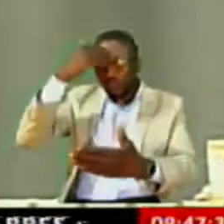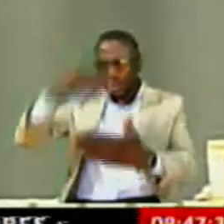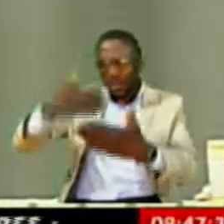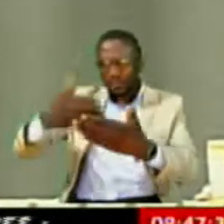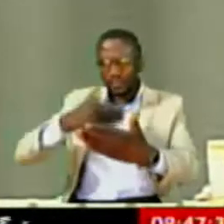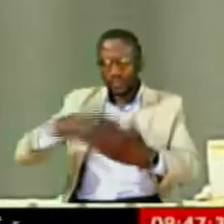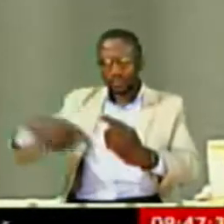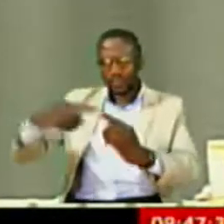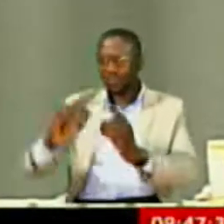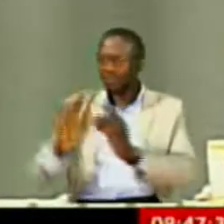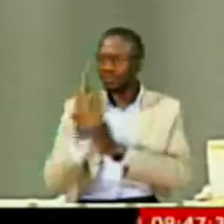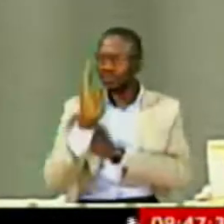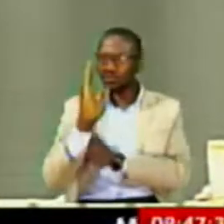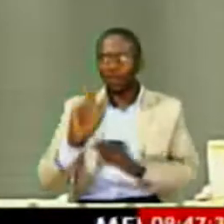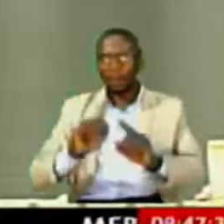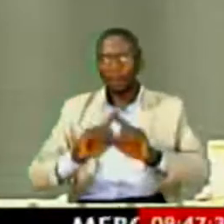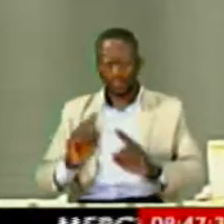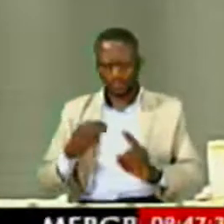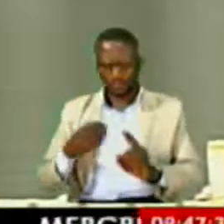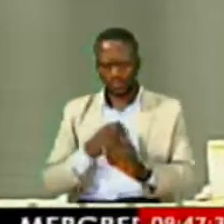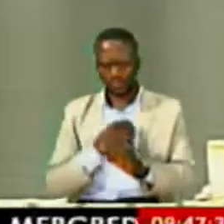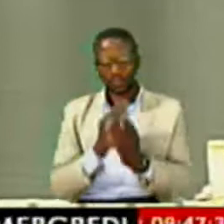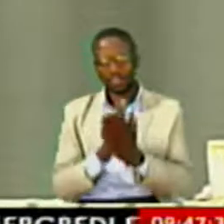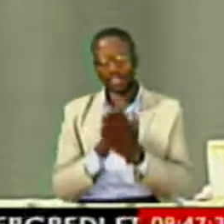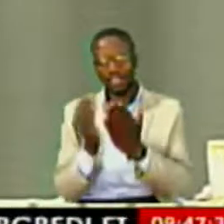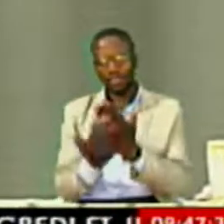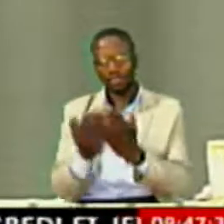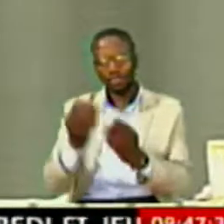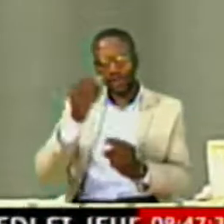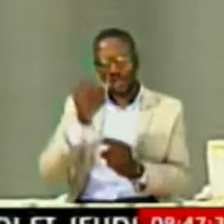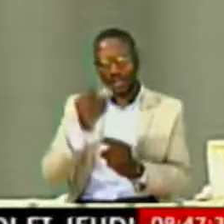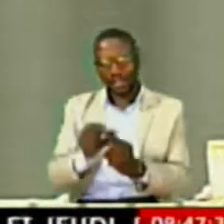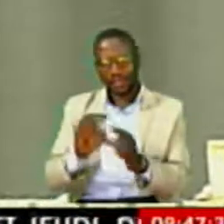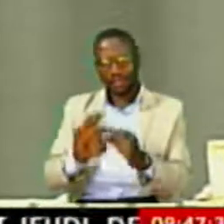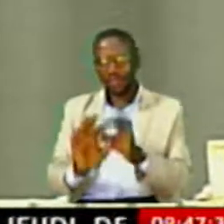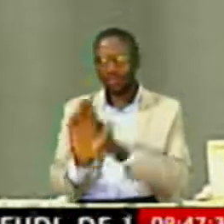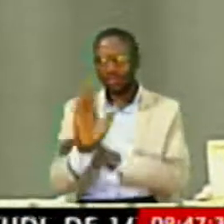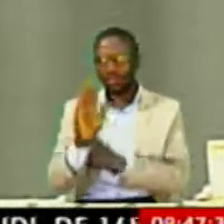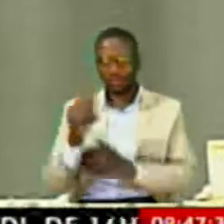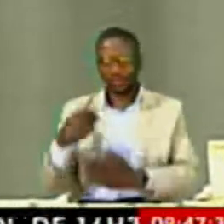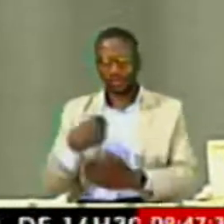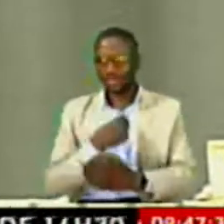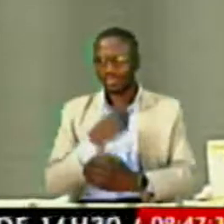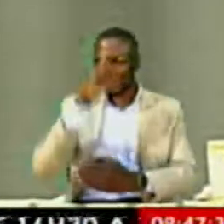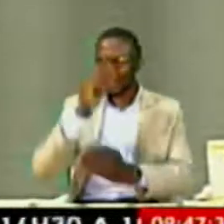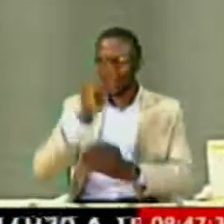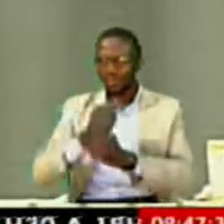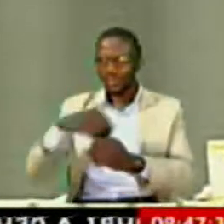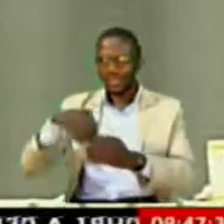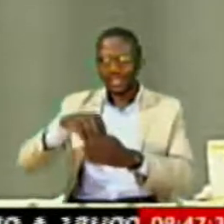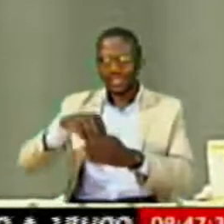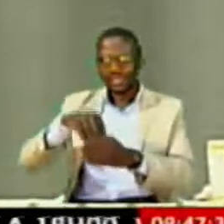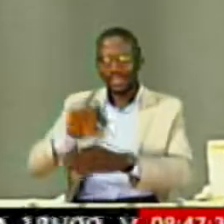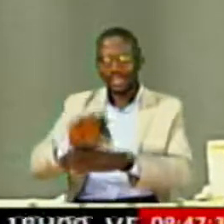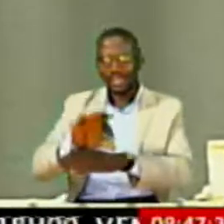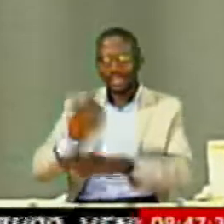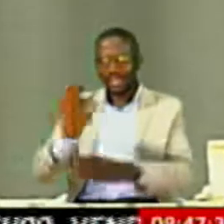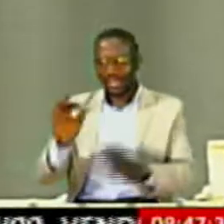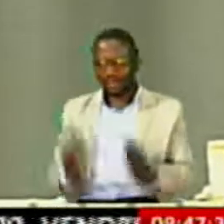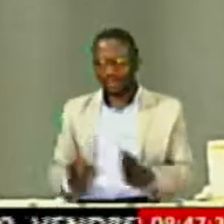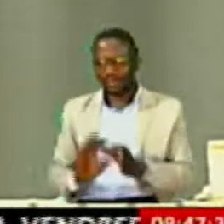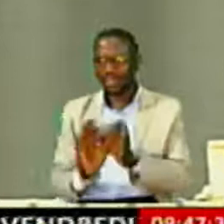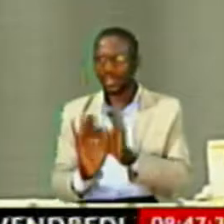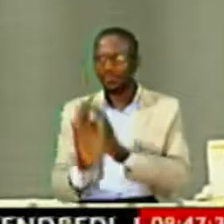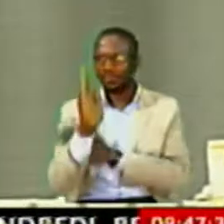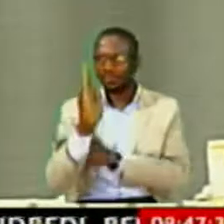we. Selon les Écritures, according to the scriptures, nous croyons we believe dans l'élection de Dieu. In God's election. Nous